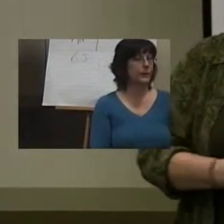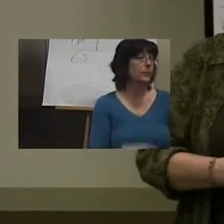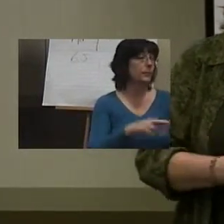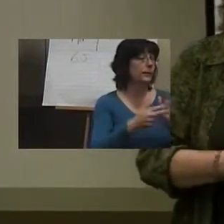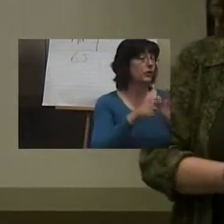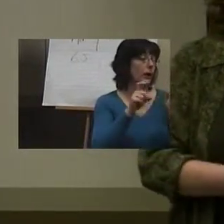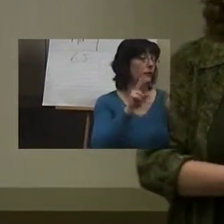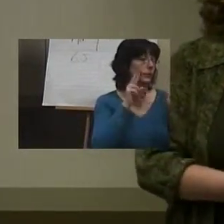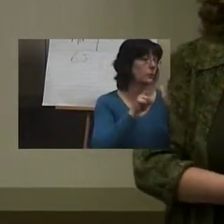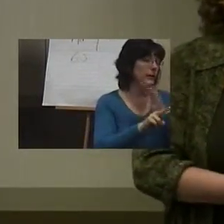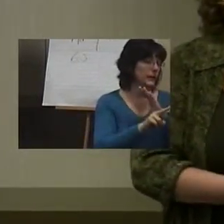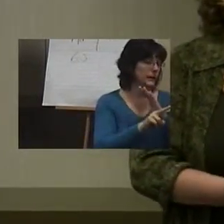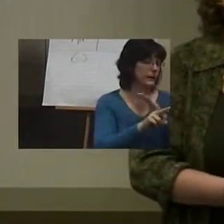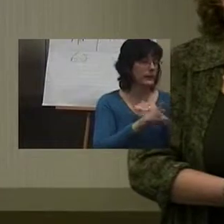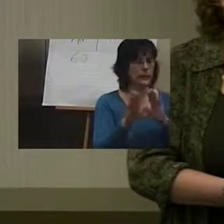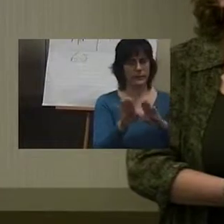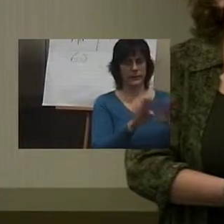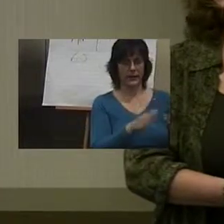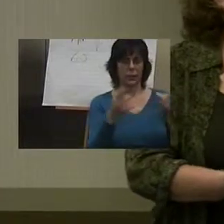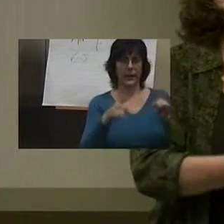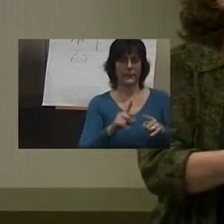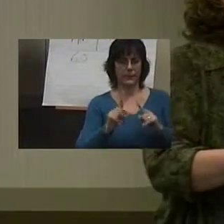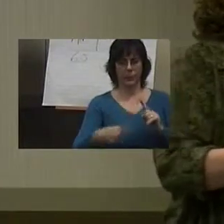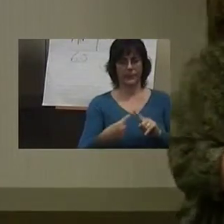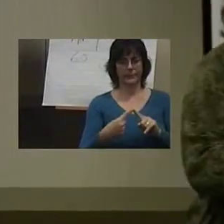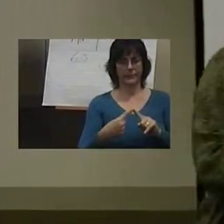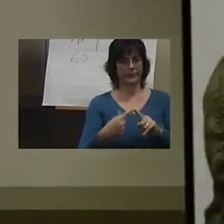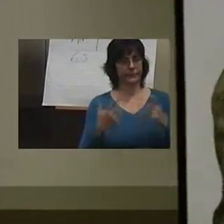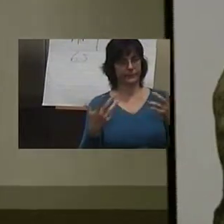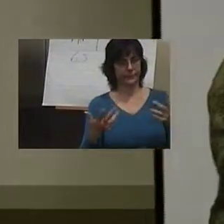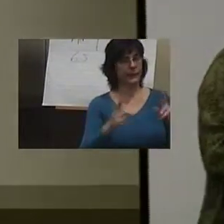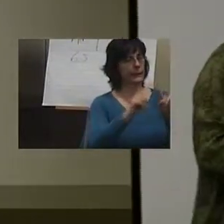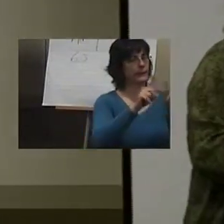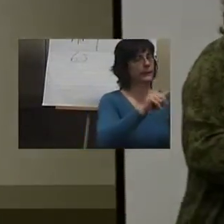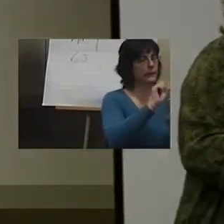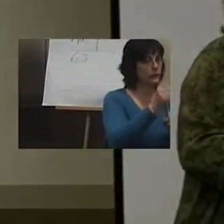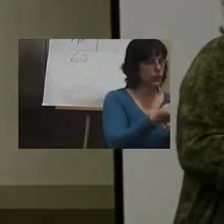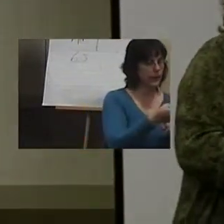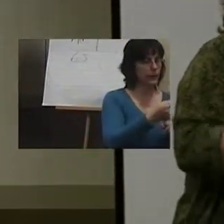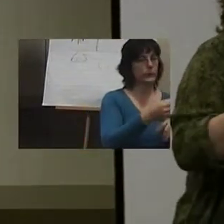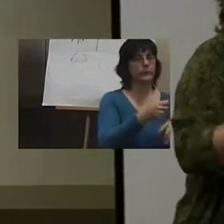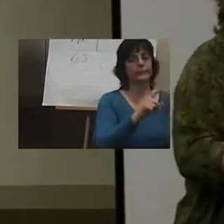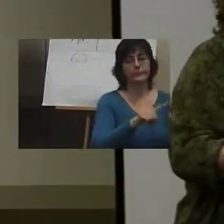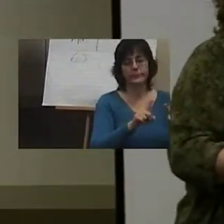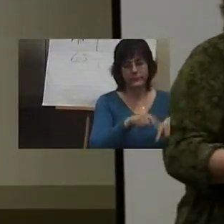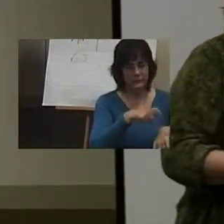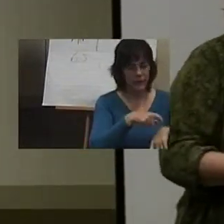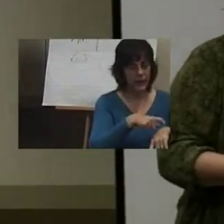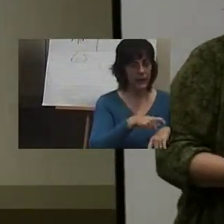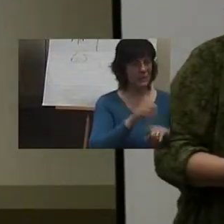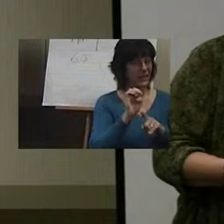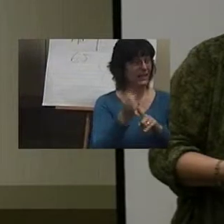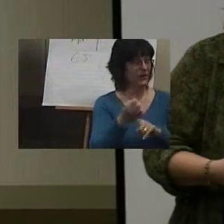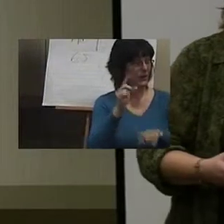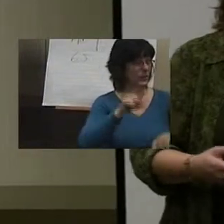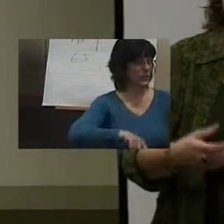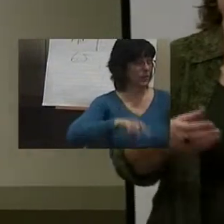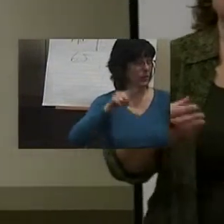predicting about when the behavior will occur. What are the various situations, times? What are the environmental